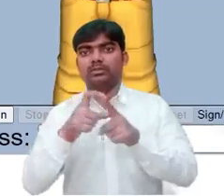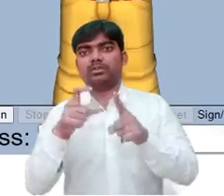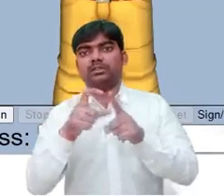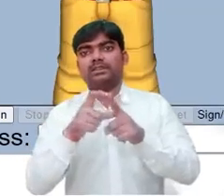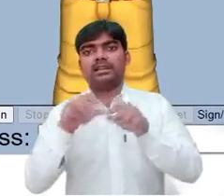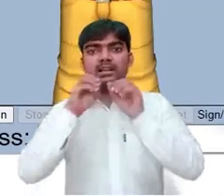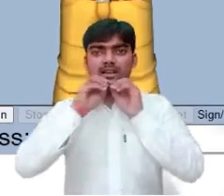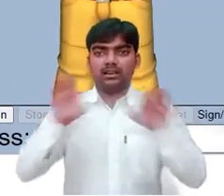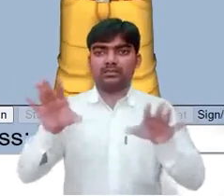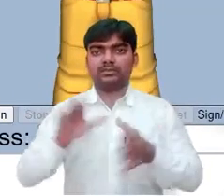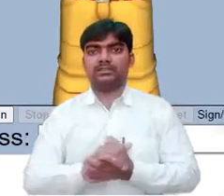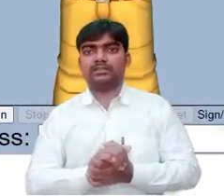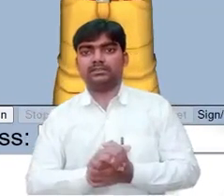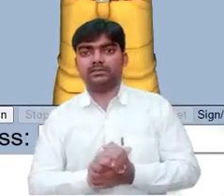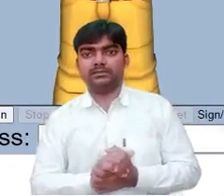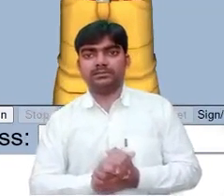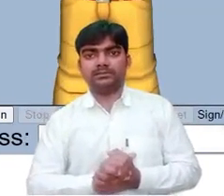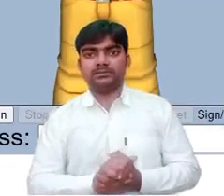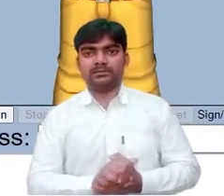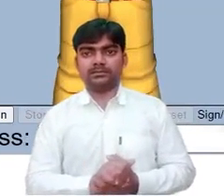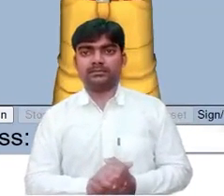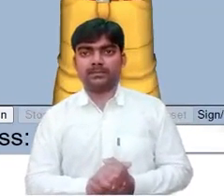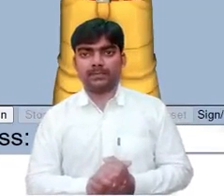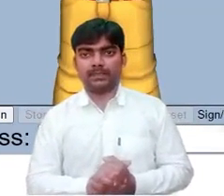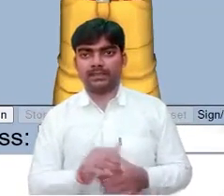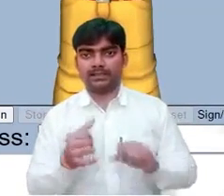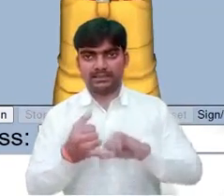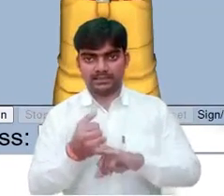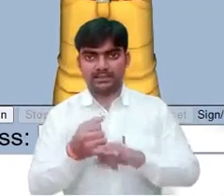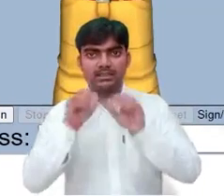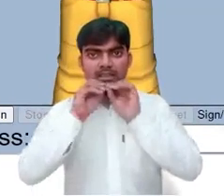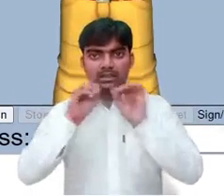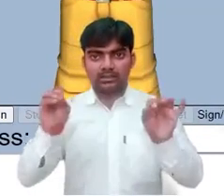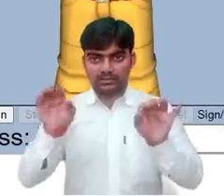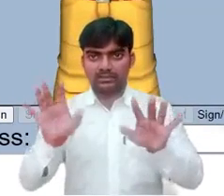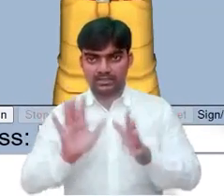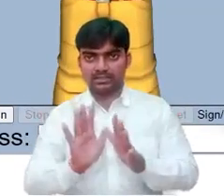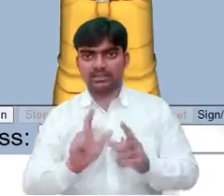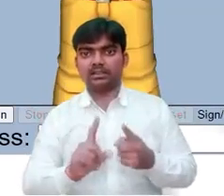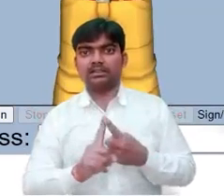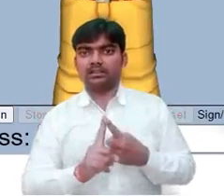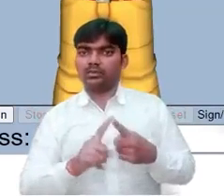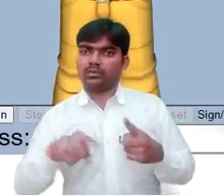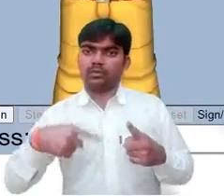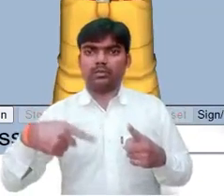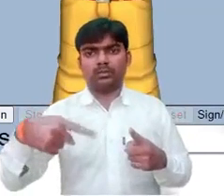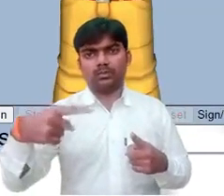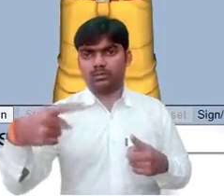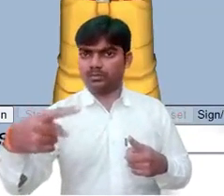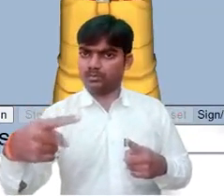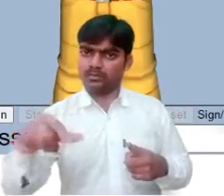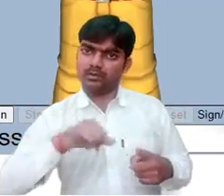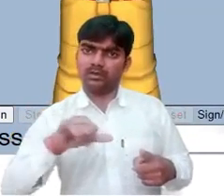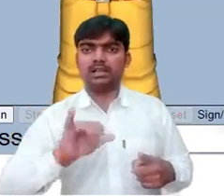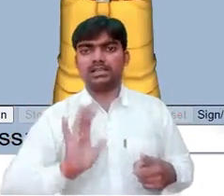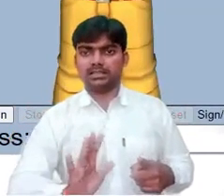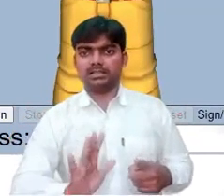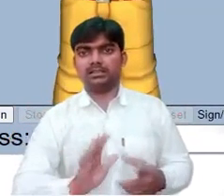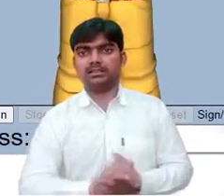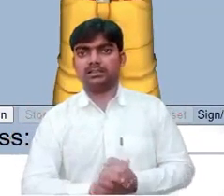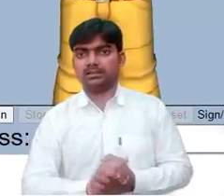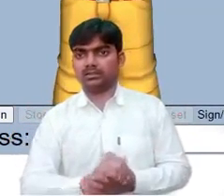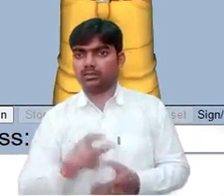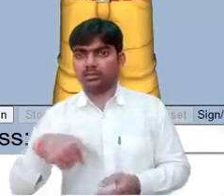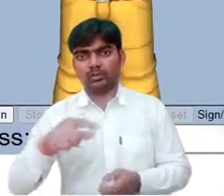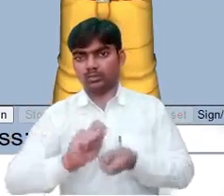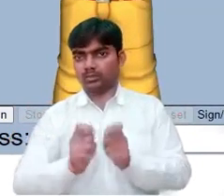the dynamic announcements. The static announcements are those announcements which are complete as a whole.